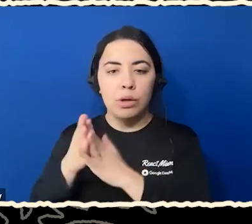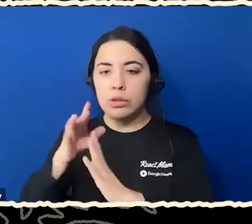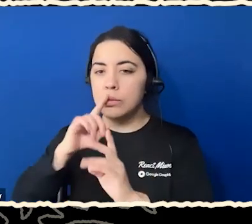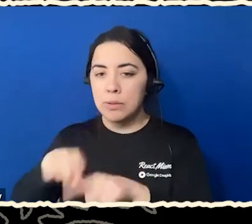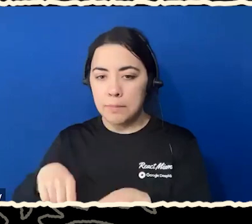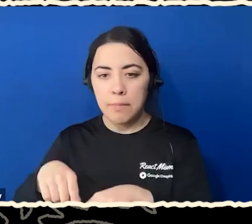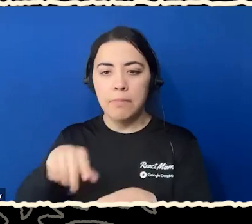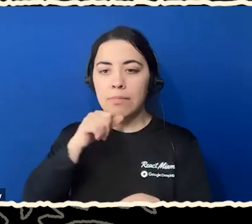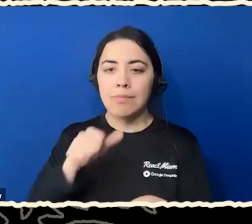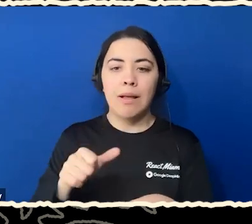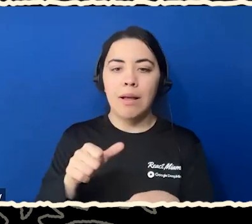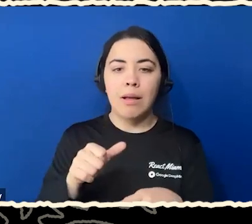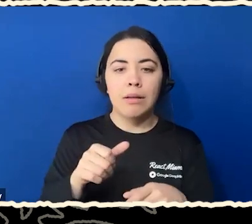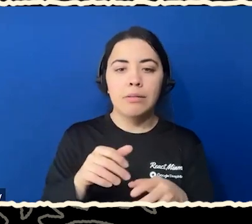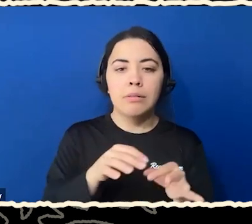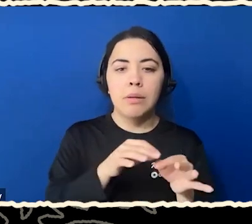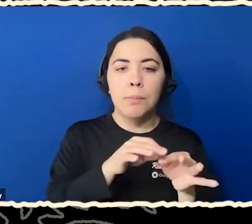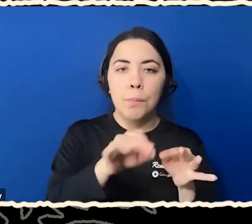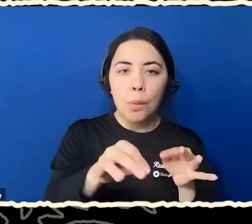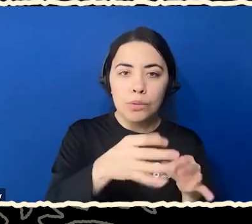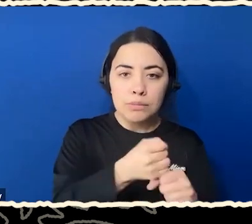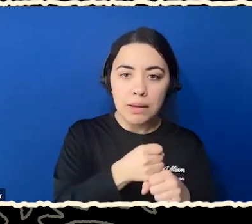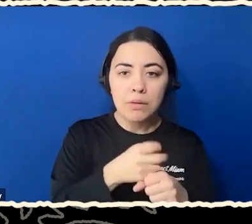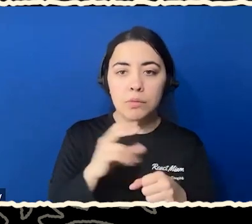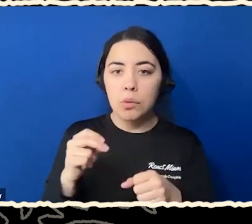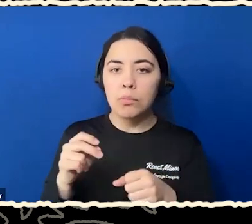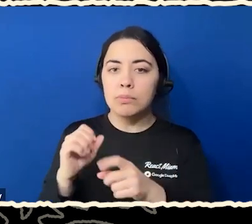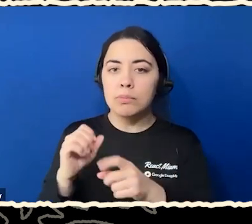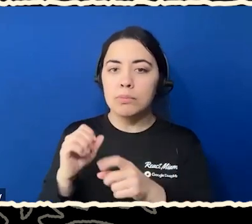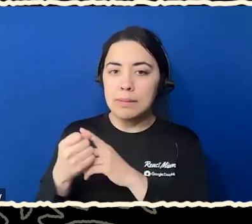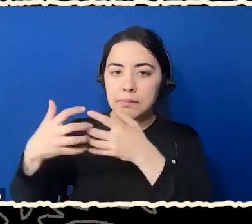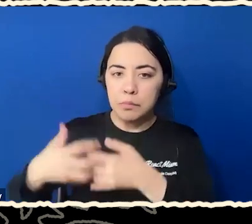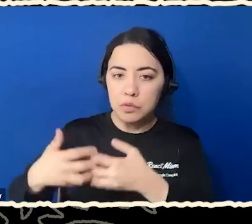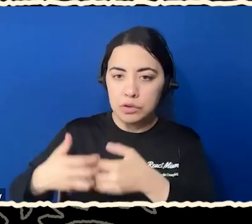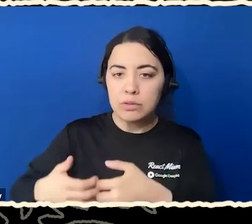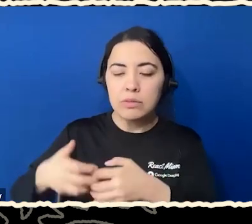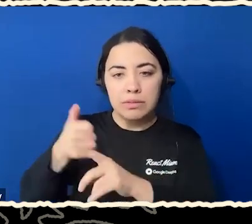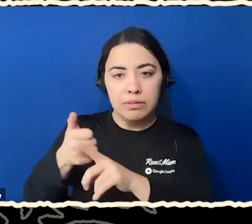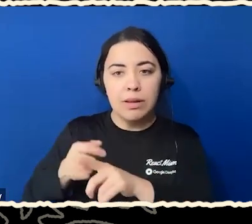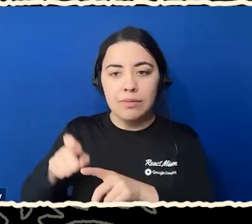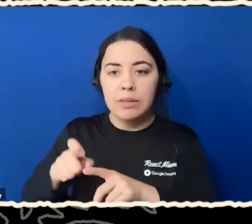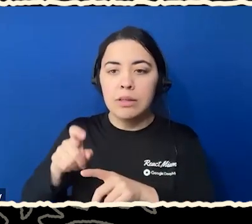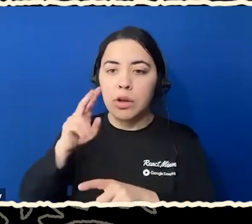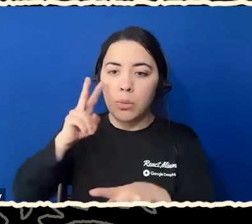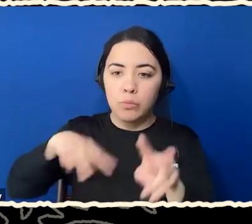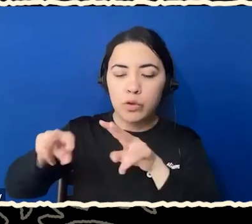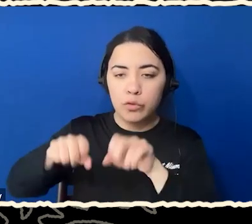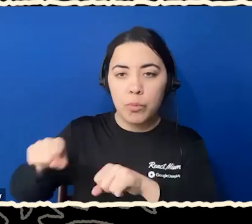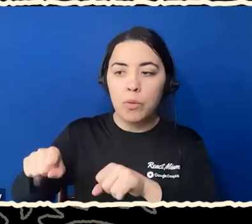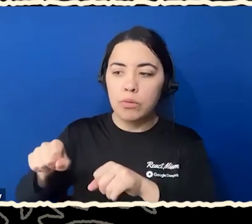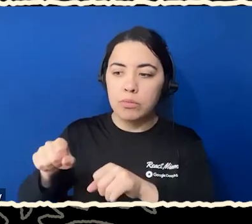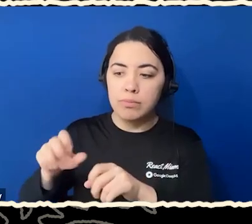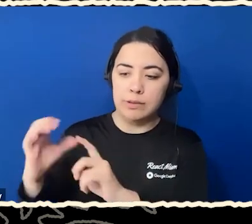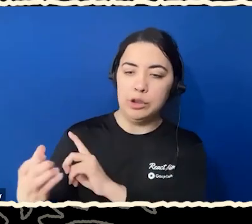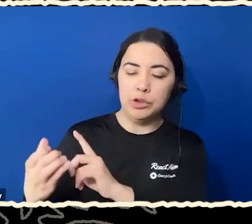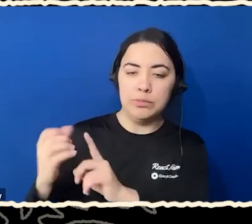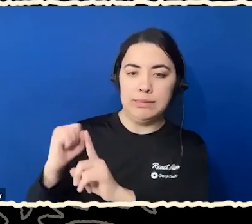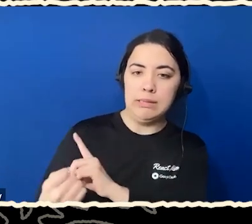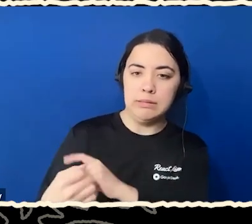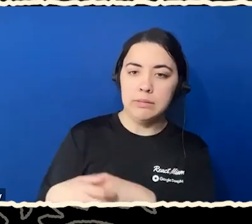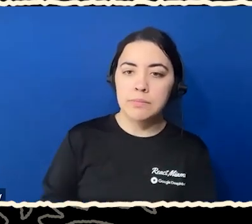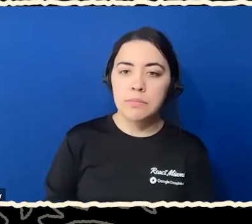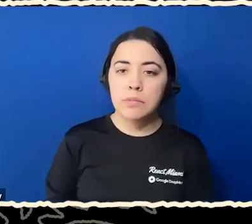state machine. Agents have phases. React needs observable state. As you can see on my slide, hungry